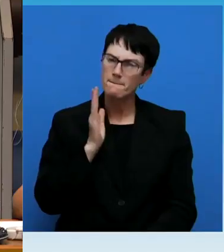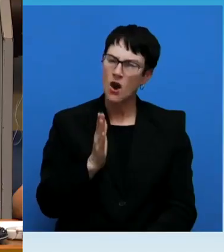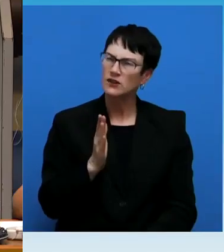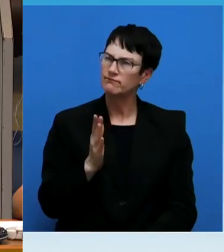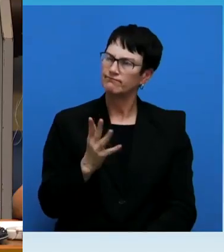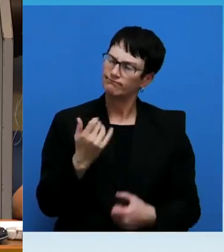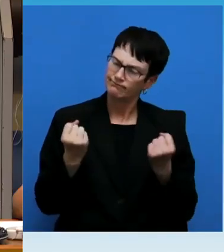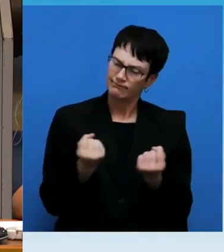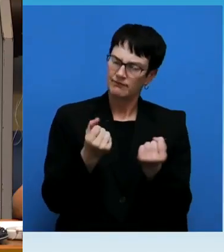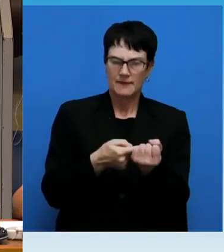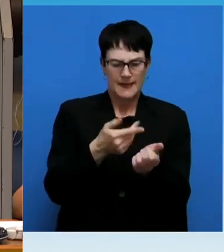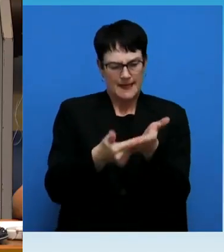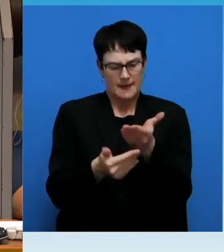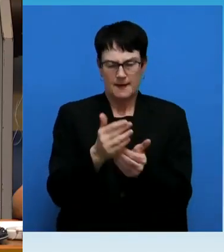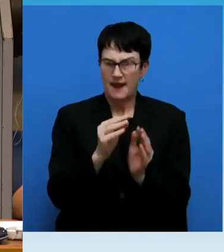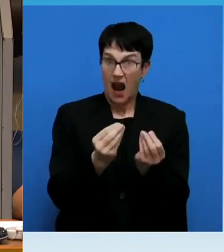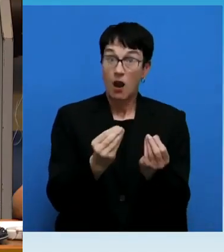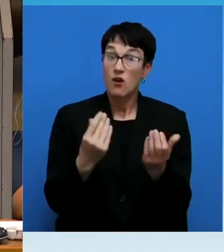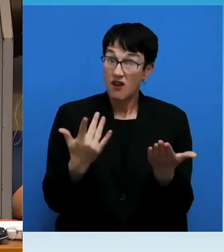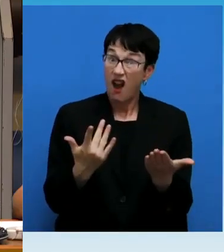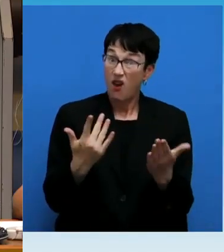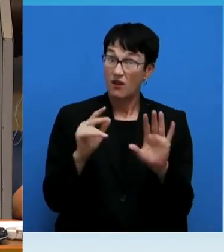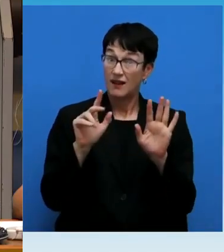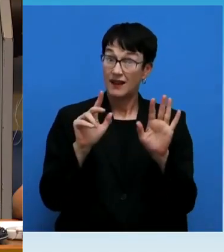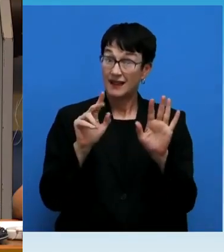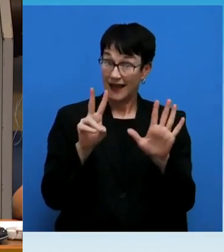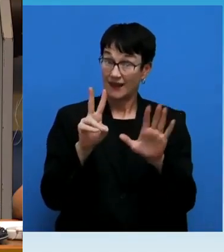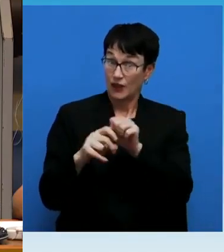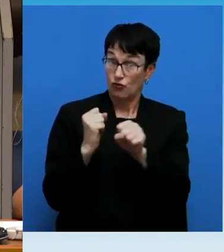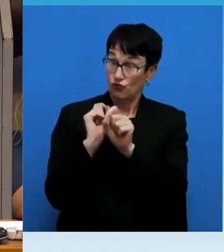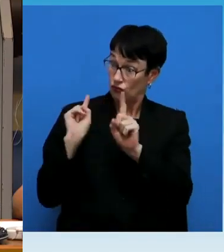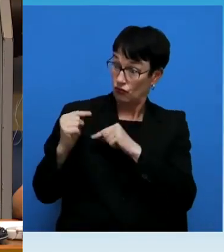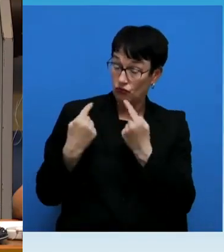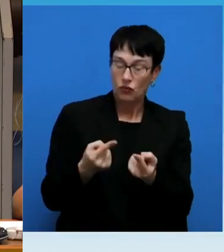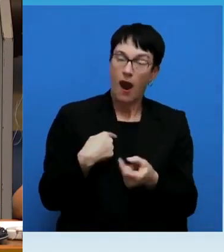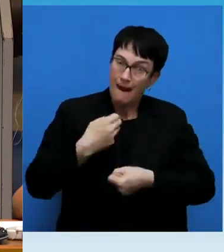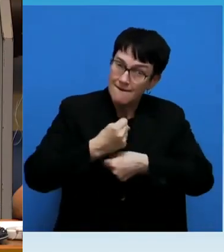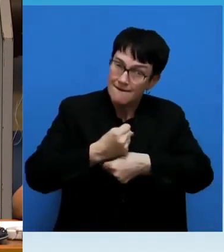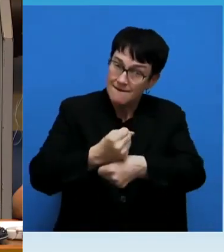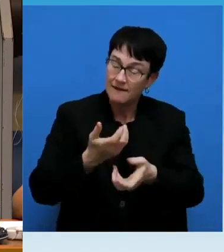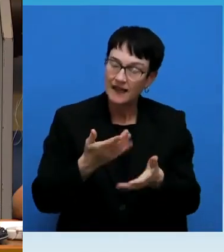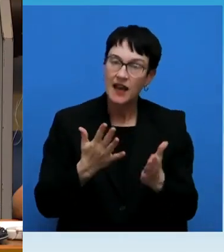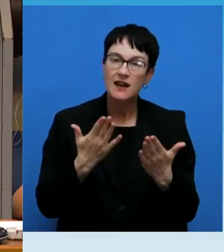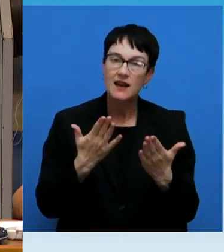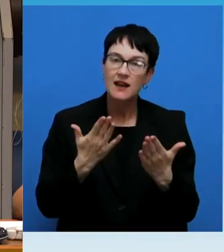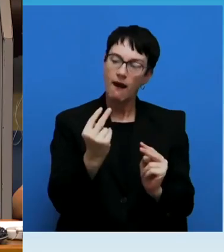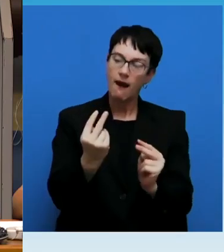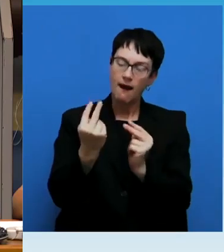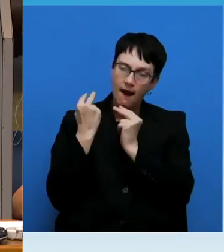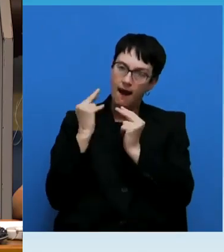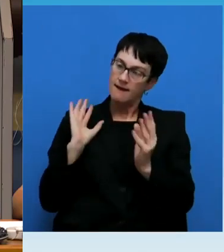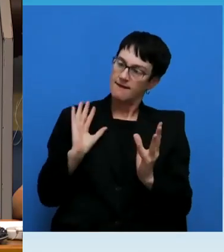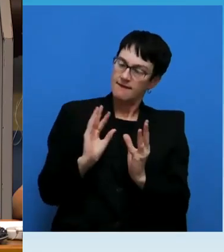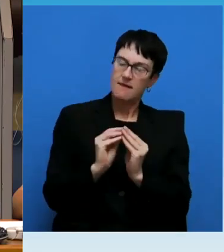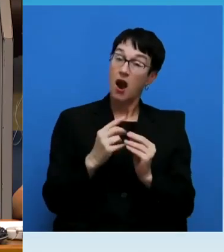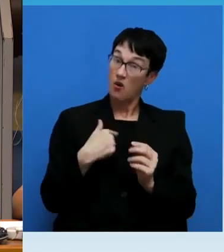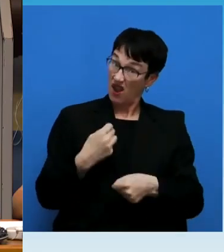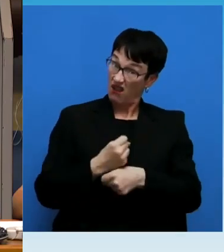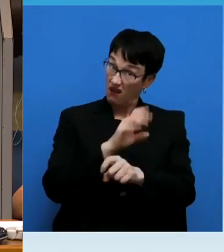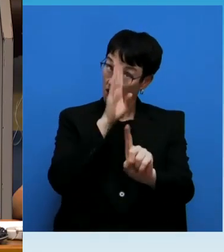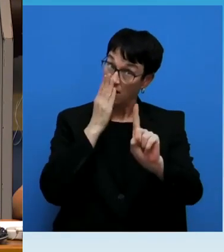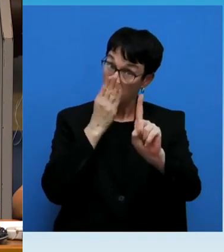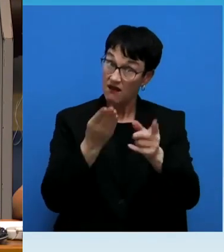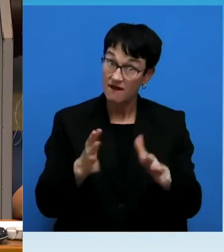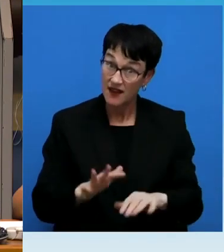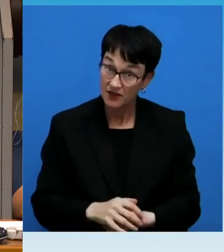now? Well, it depends on where you look. In 2019, less than 1/5 of the standards we set ourselves were being